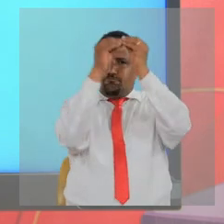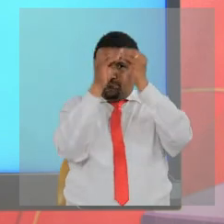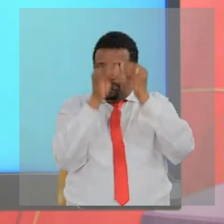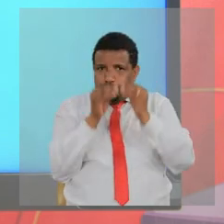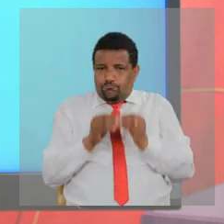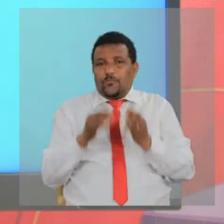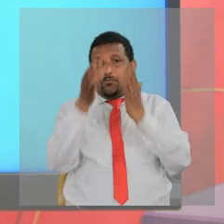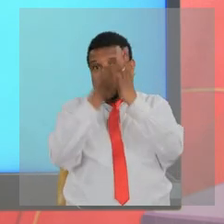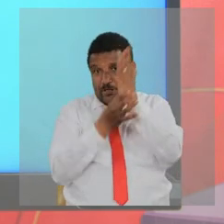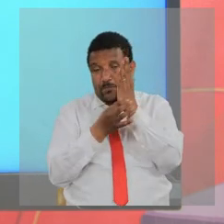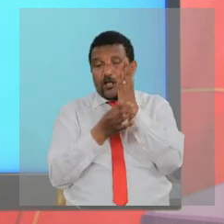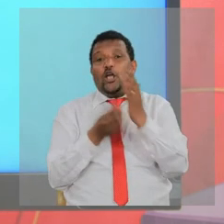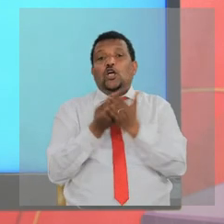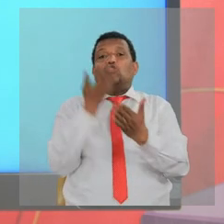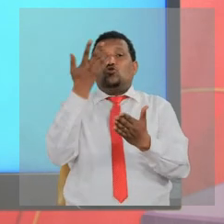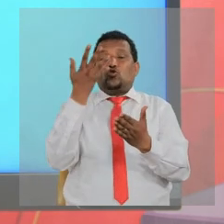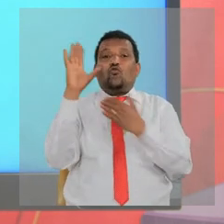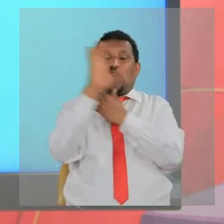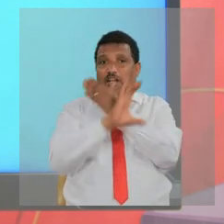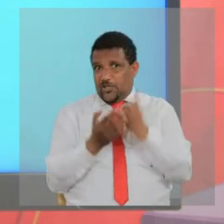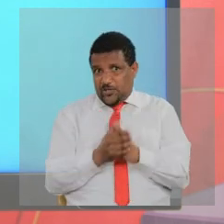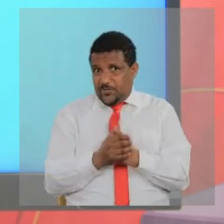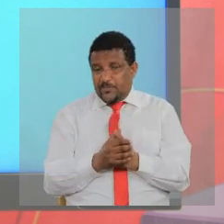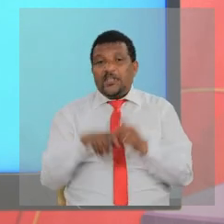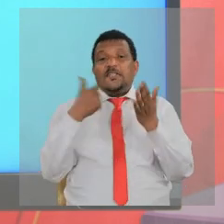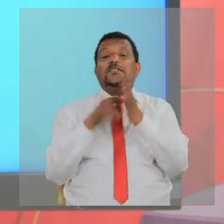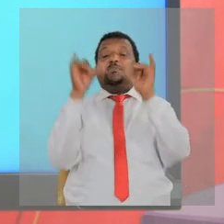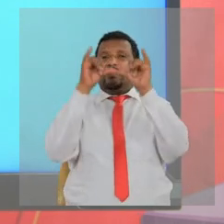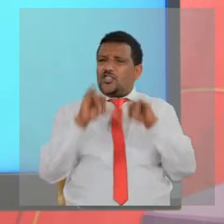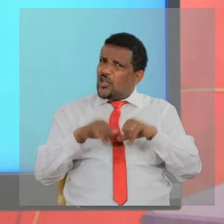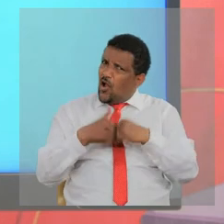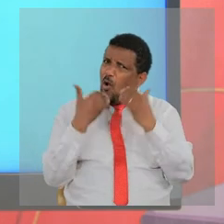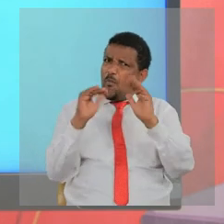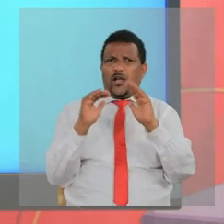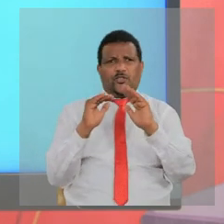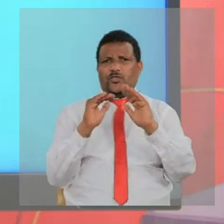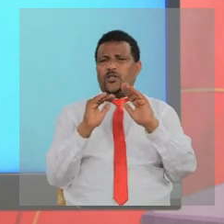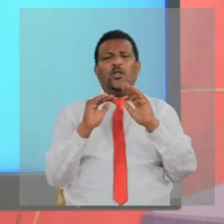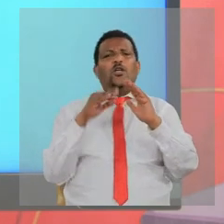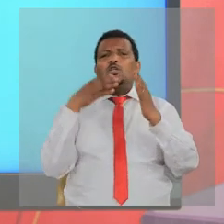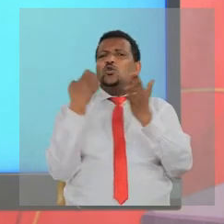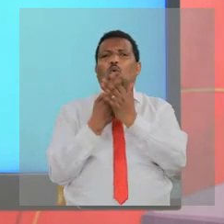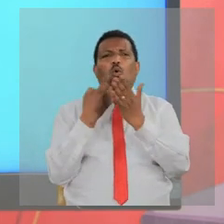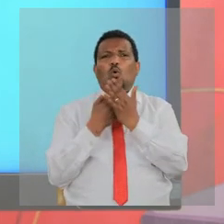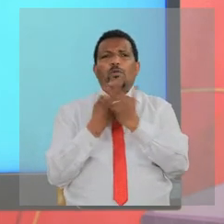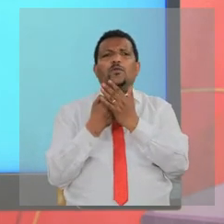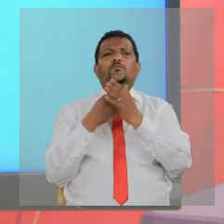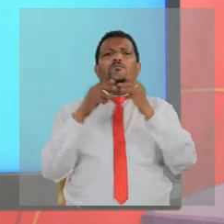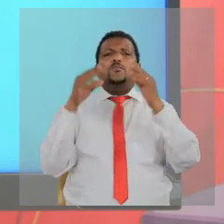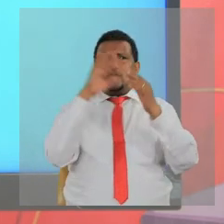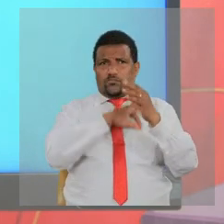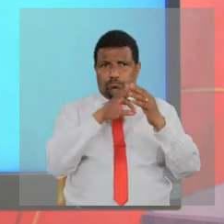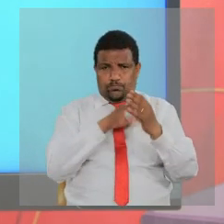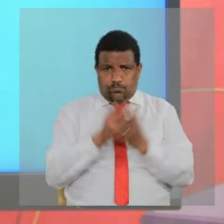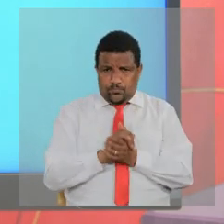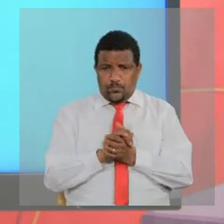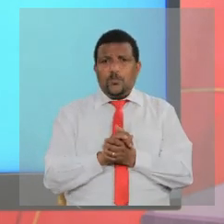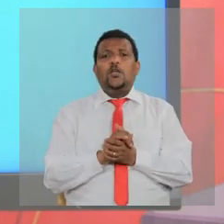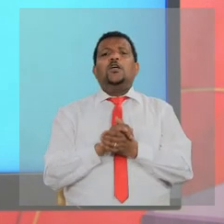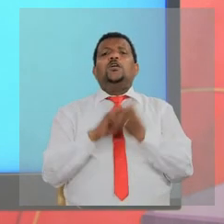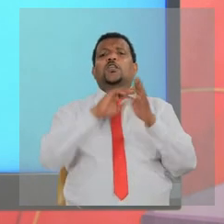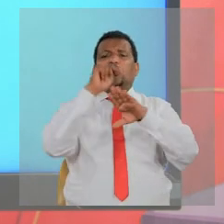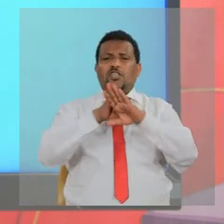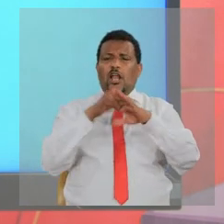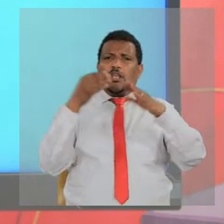by resources of a country. It measures how much everyone in the economy has earned, and the national income